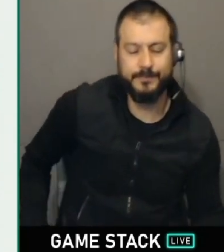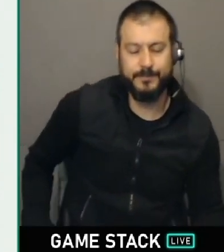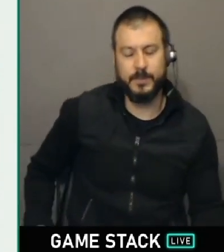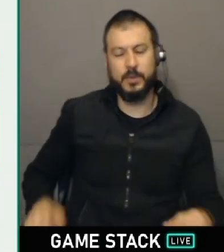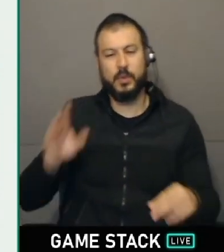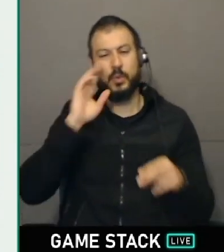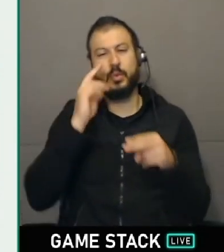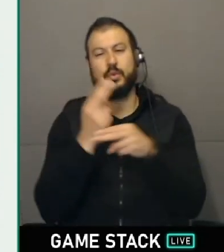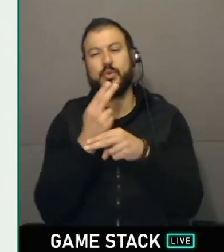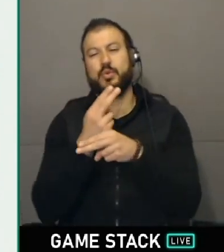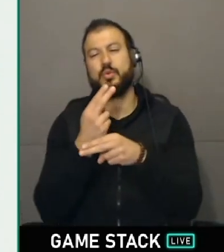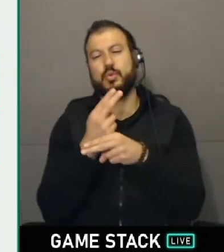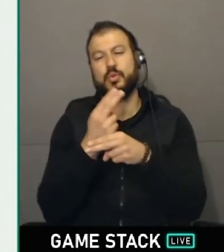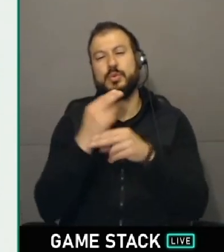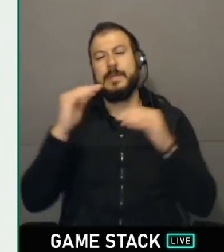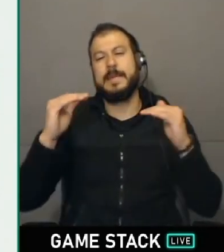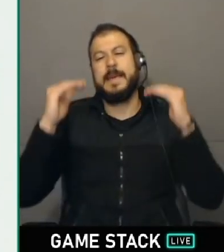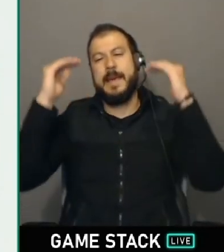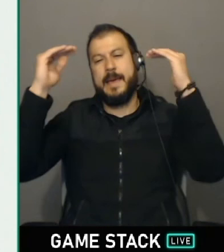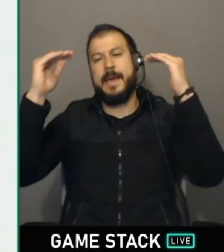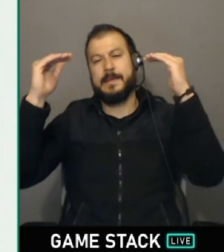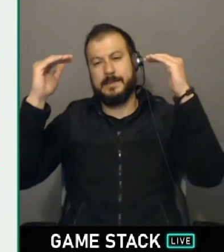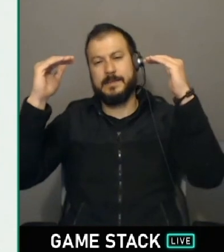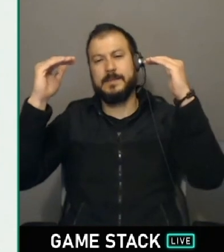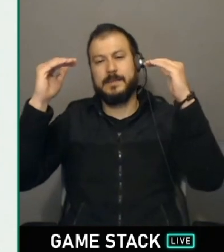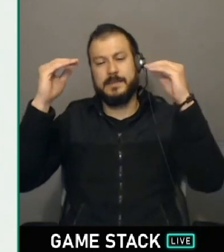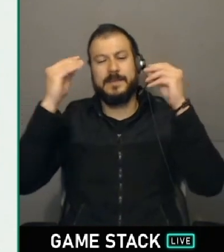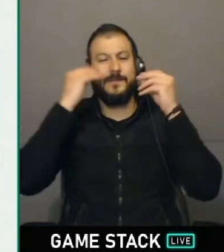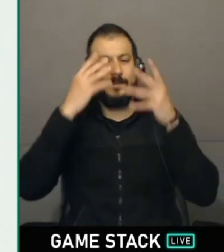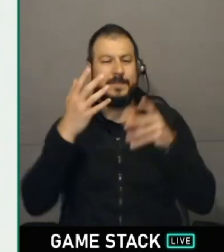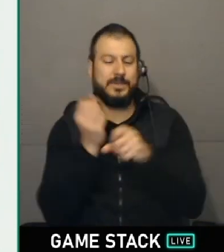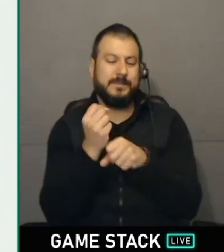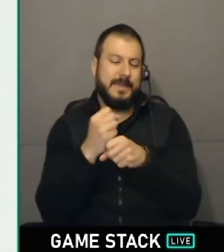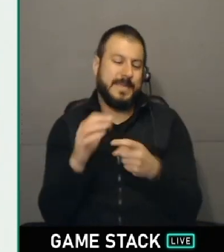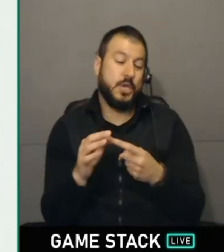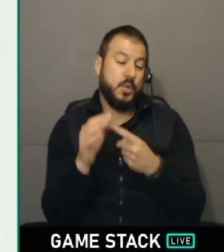height information, make it unique.